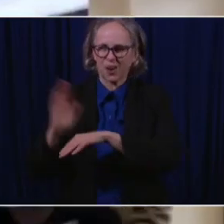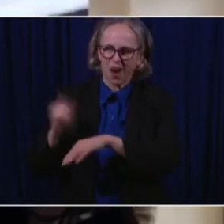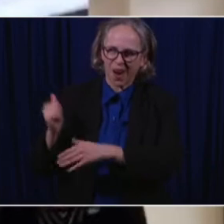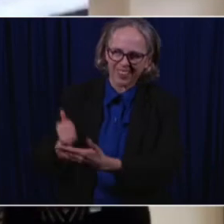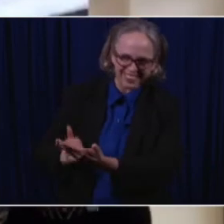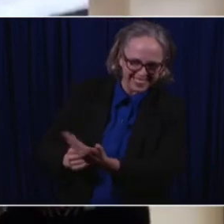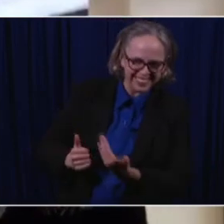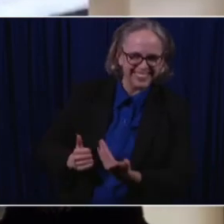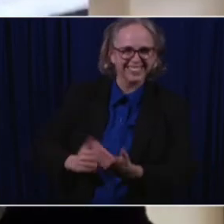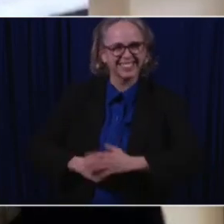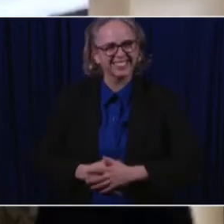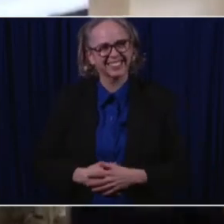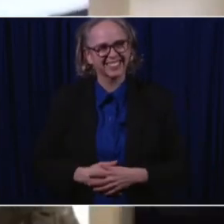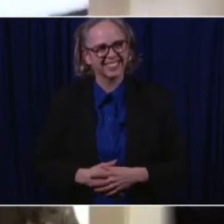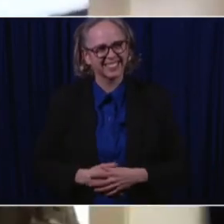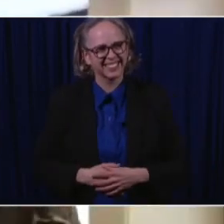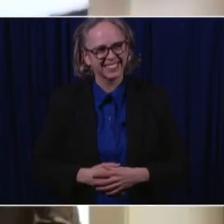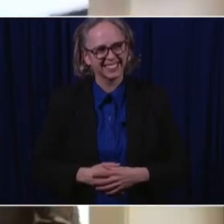So we'll